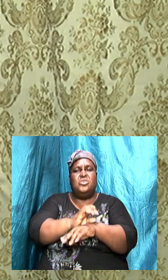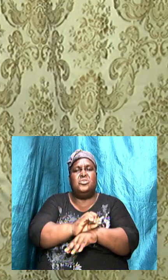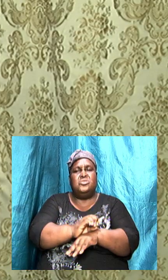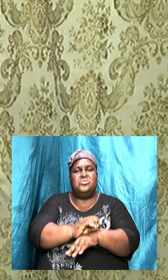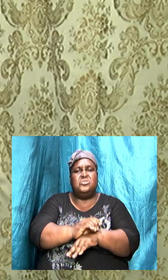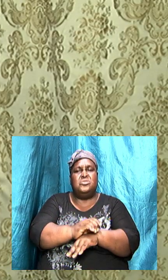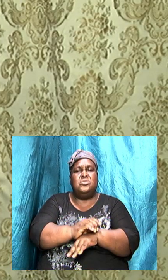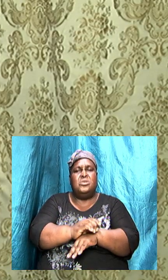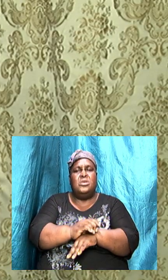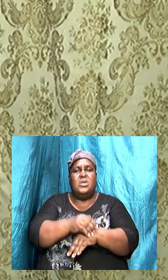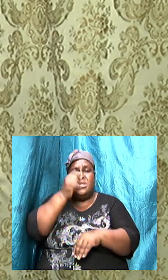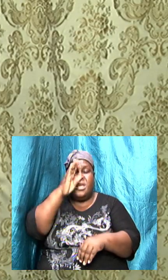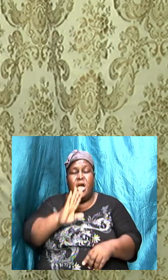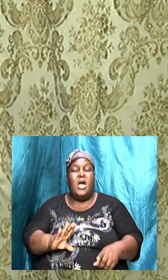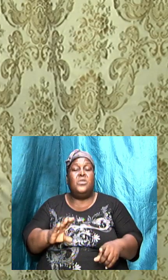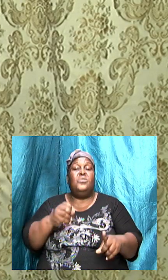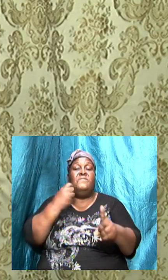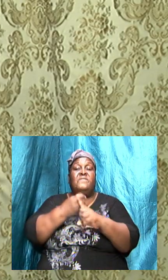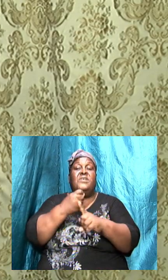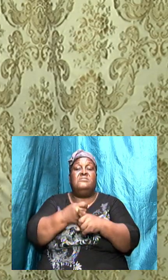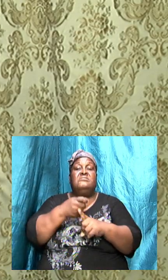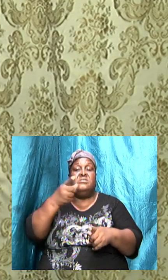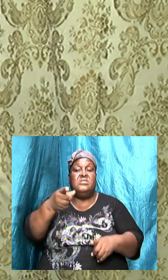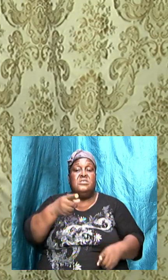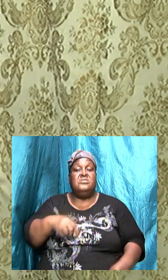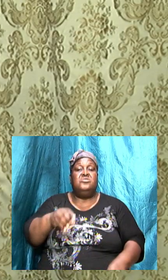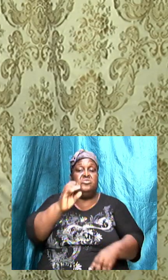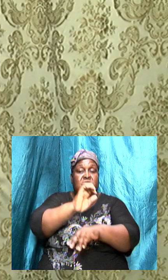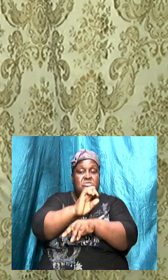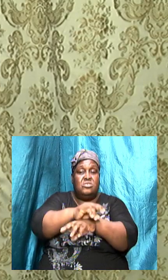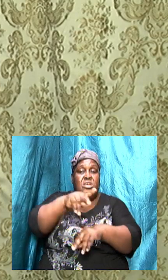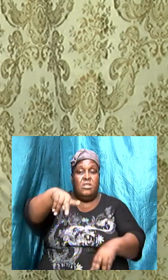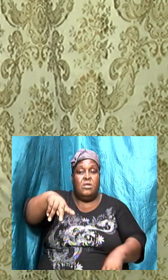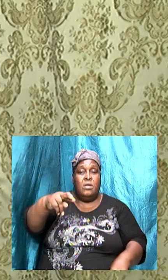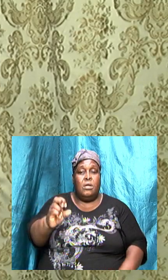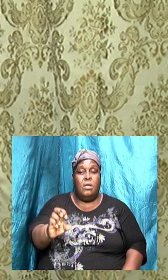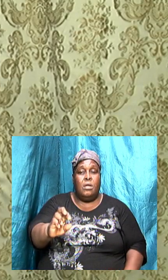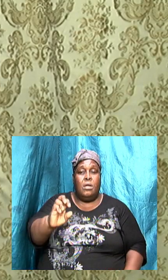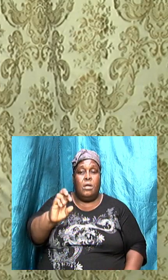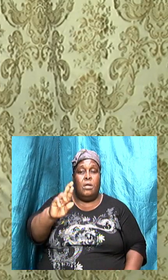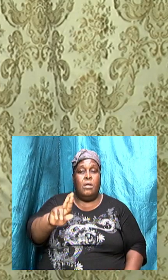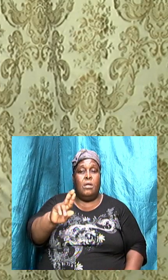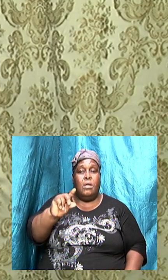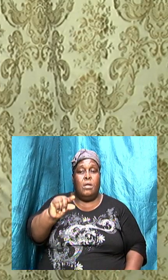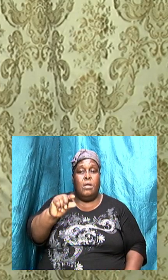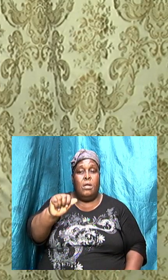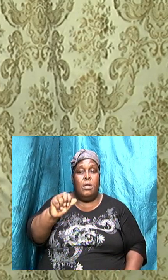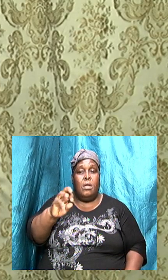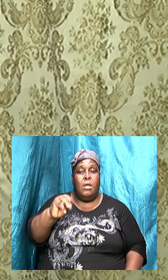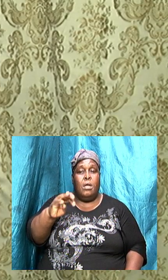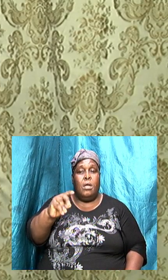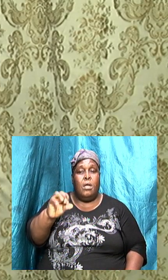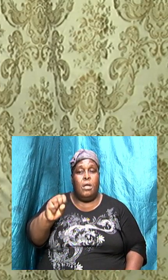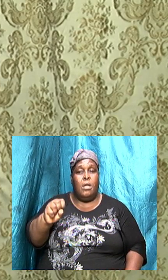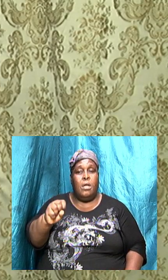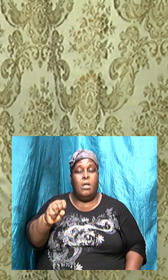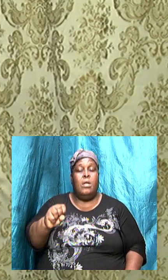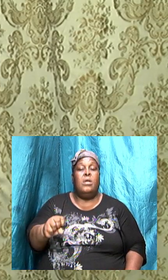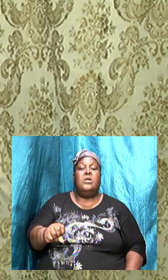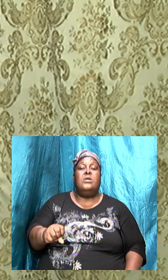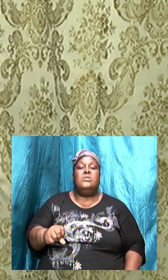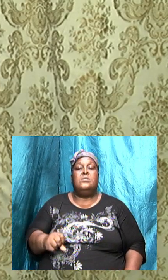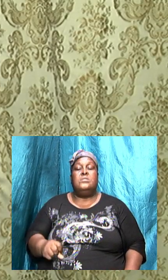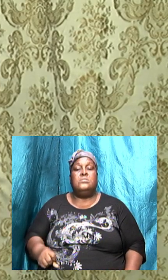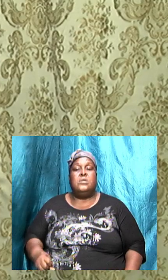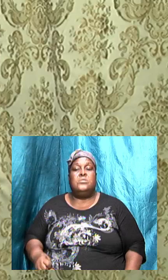the word. And it is the word that he can use that will cause men to fall. You know that same word? And it is